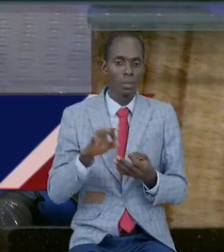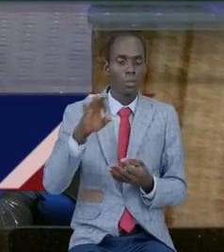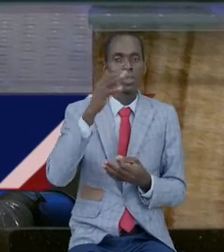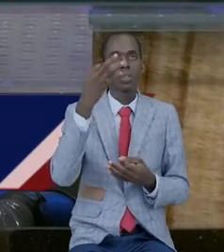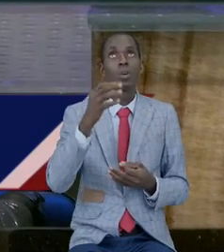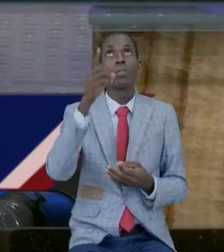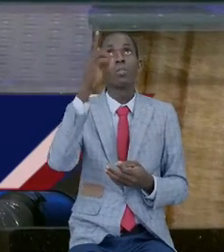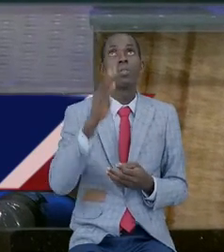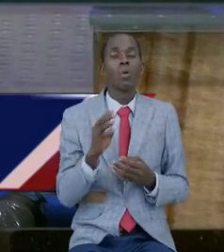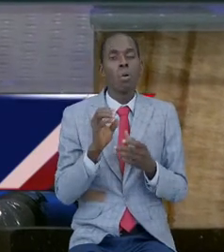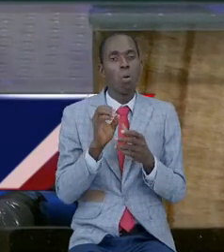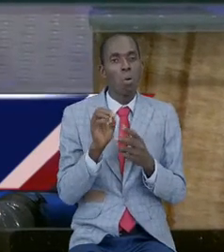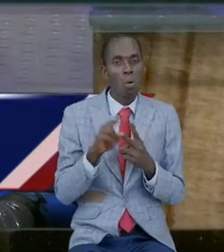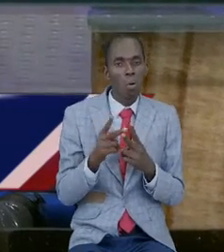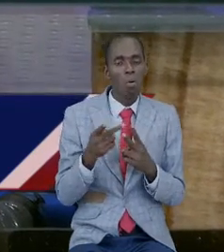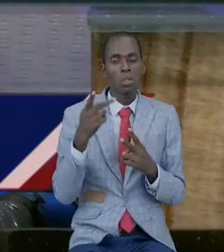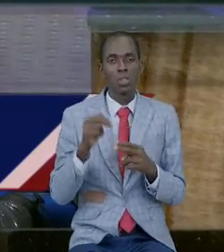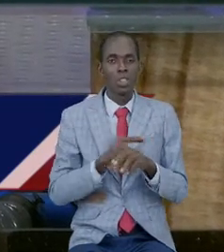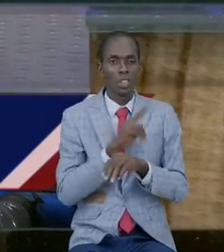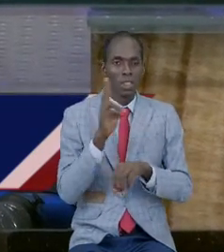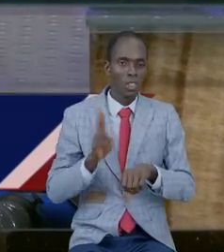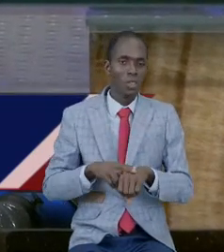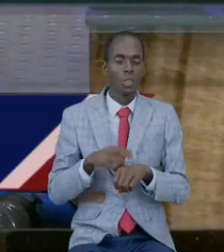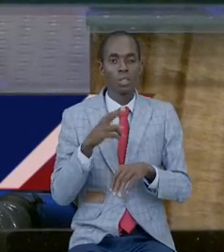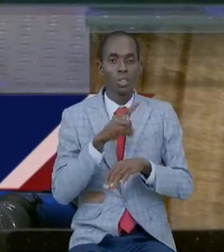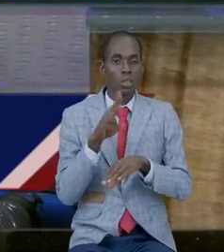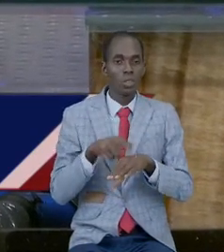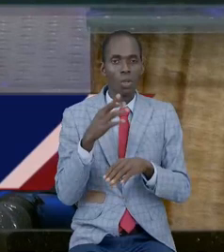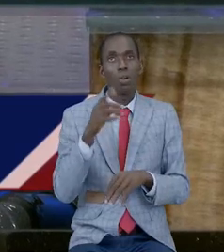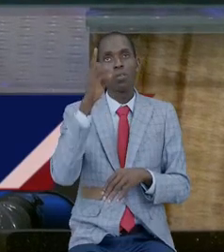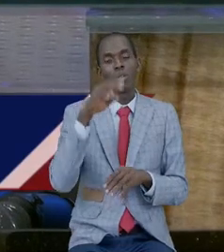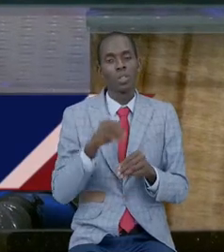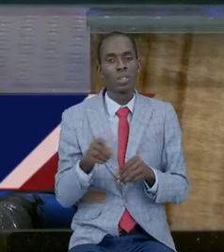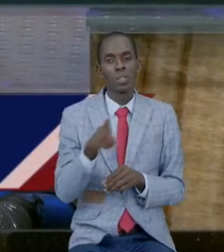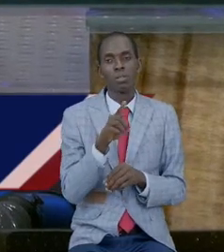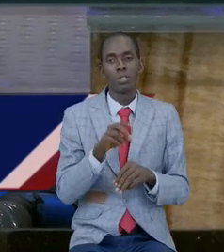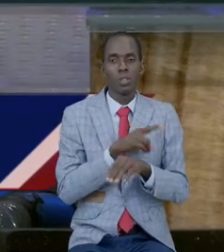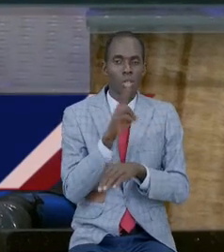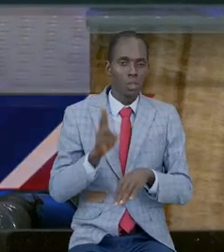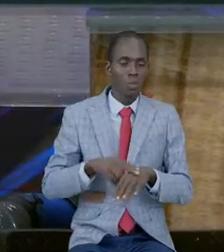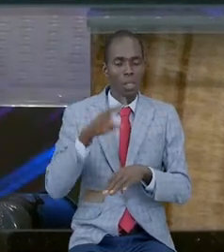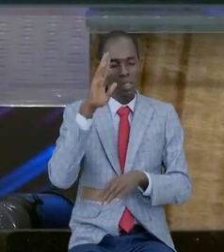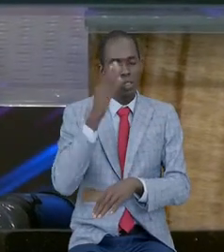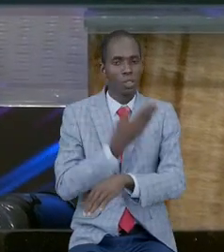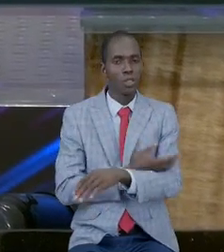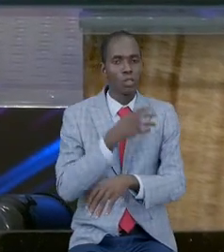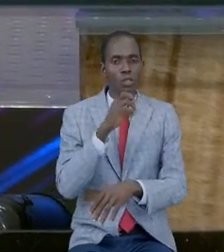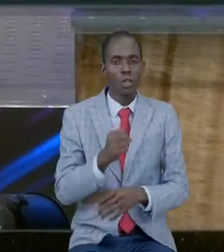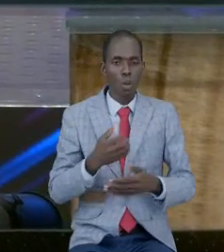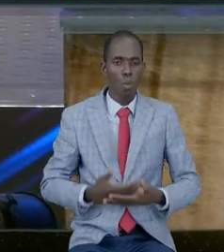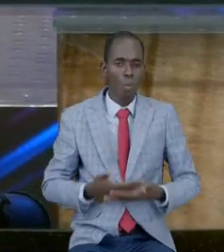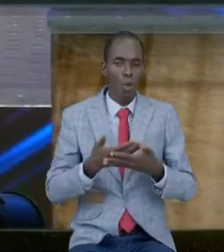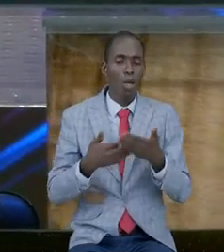god or the nature of god in them nominal songs born after the